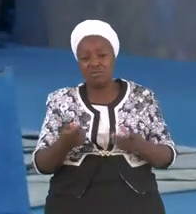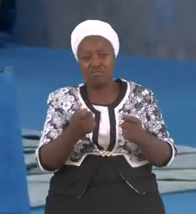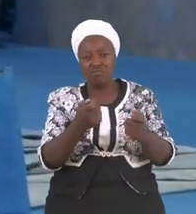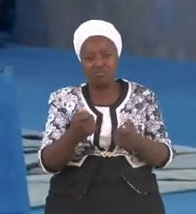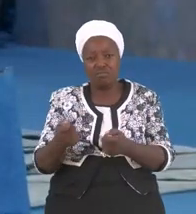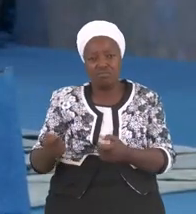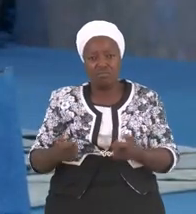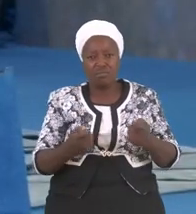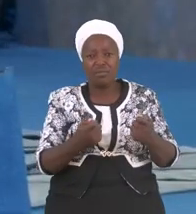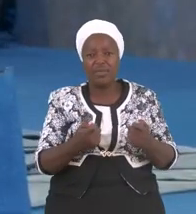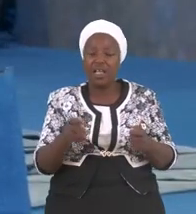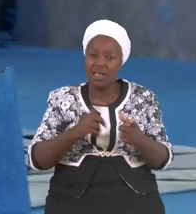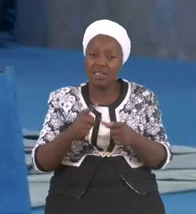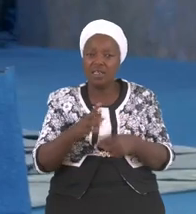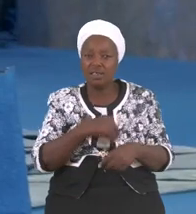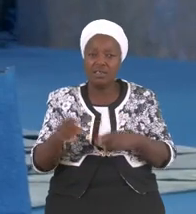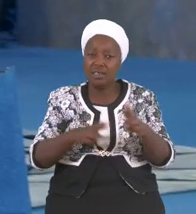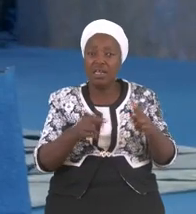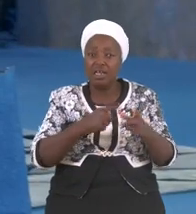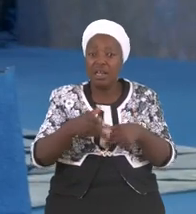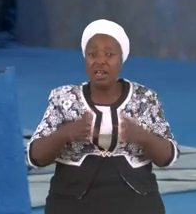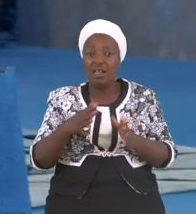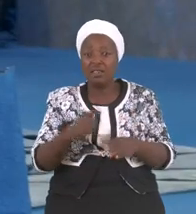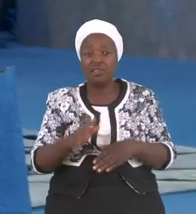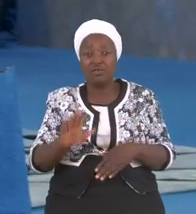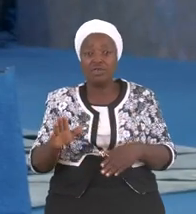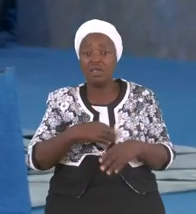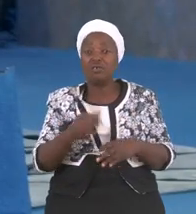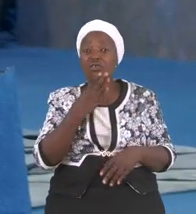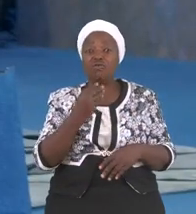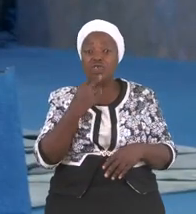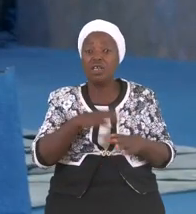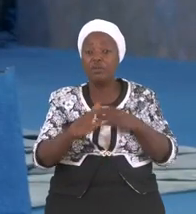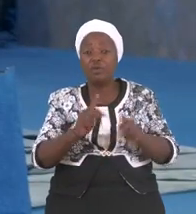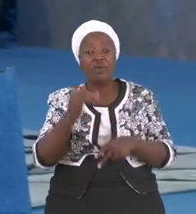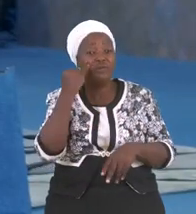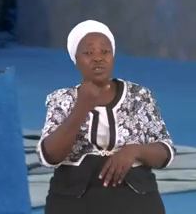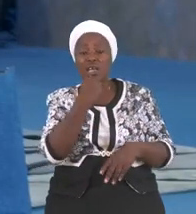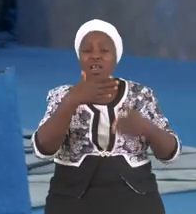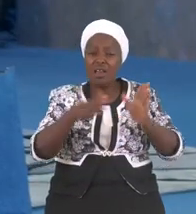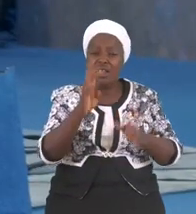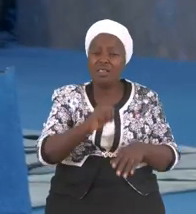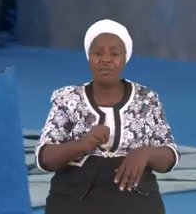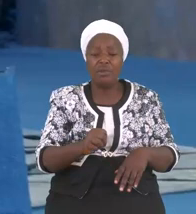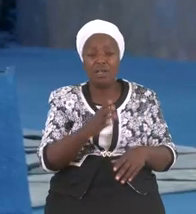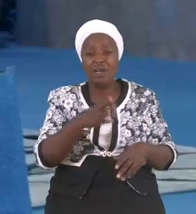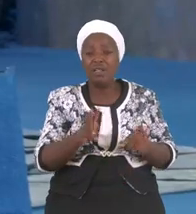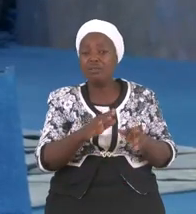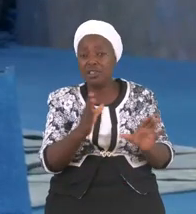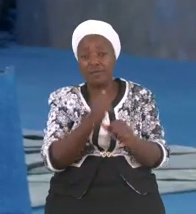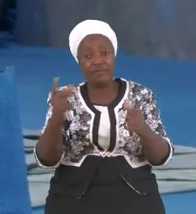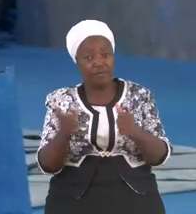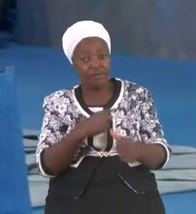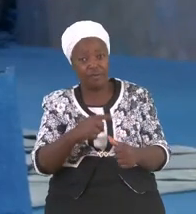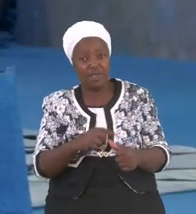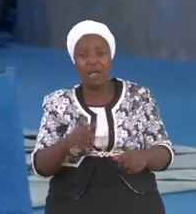the children and the Jews and the people of Israel, let them take force, but I will not go